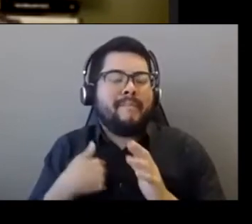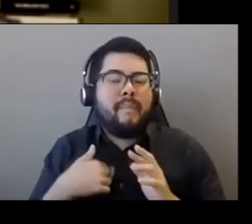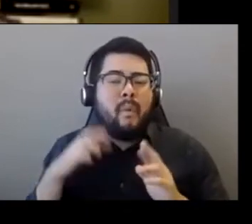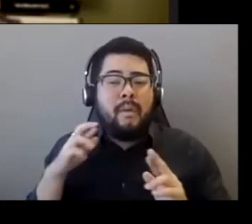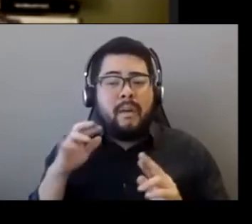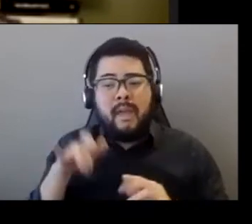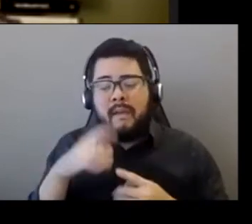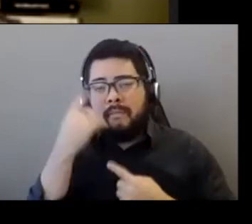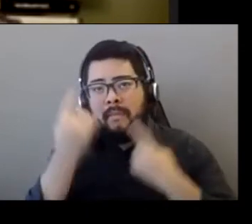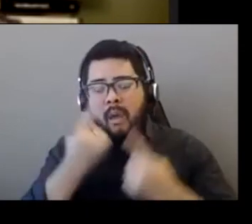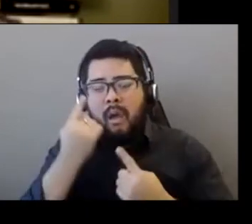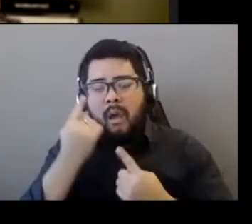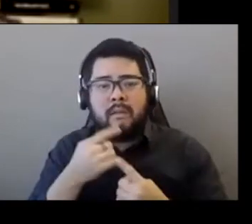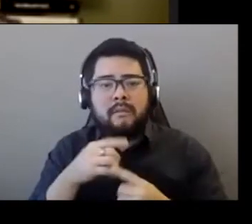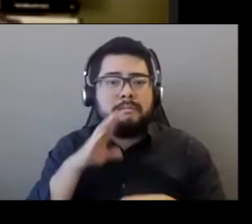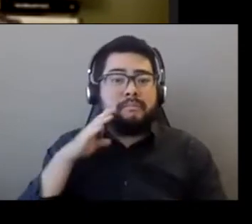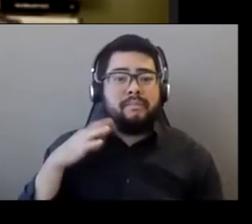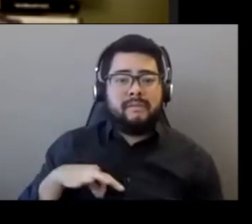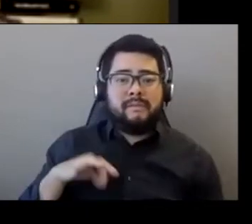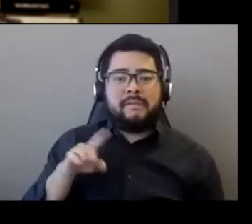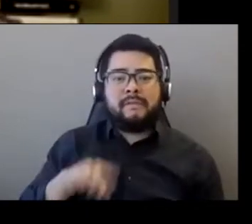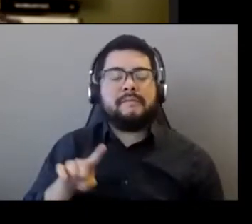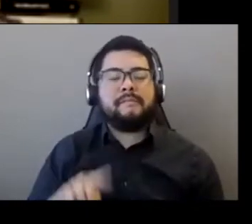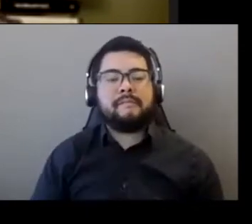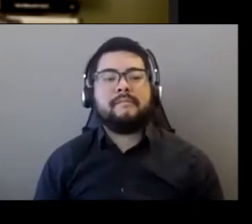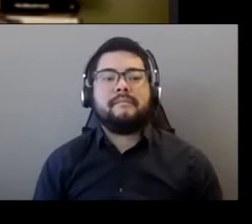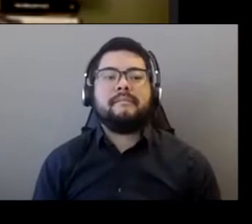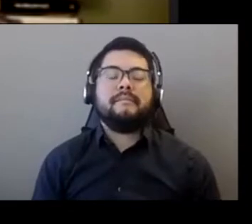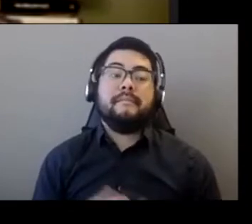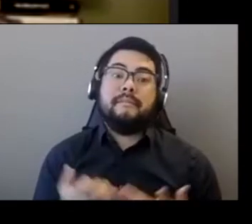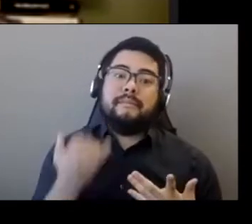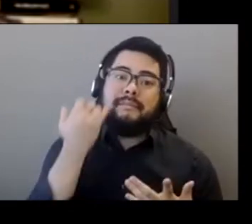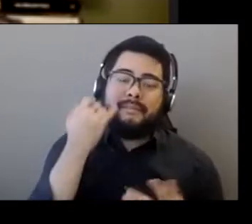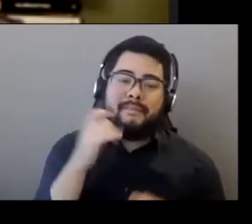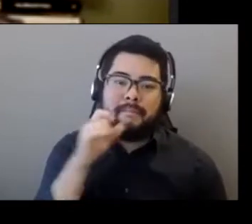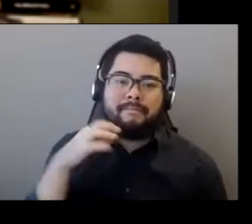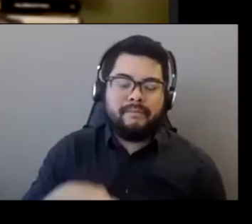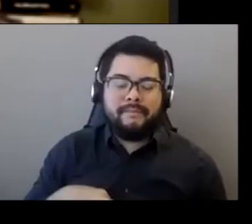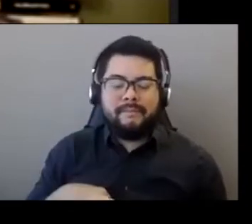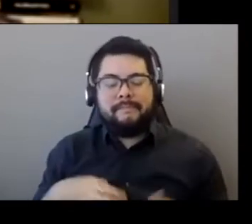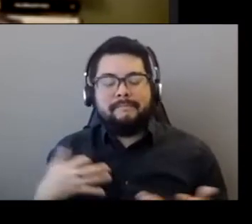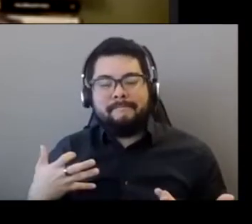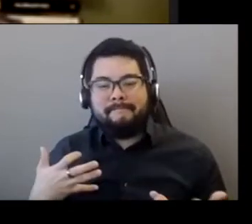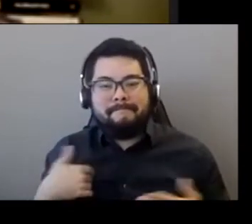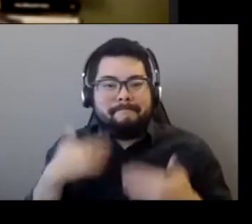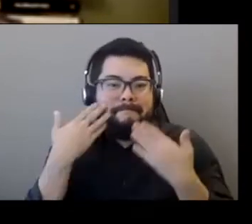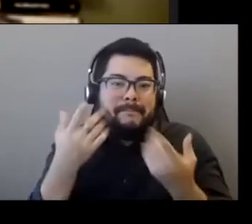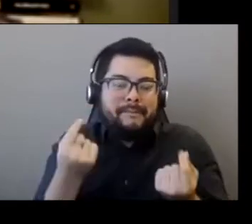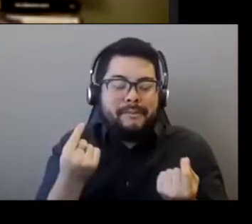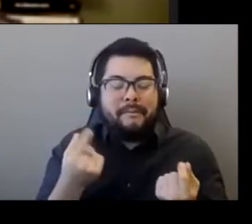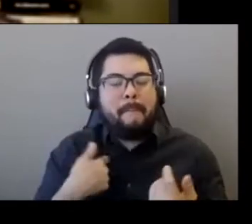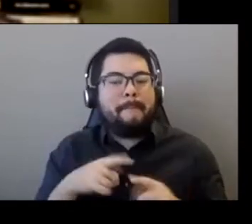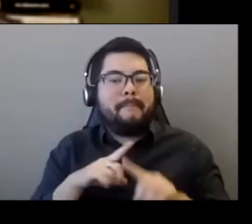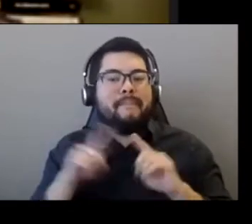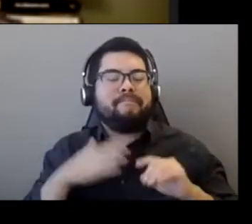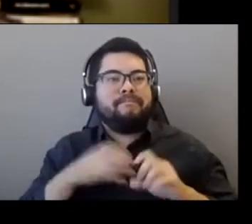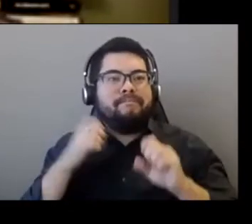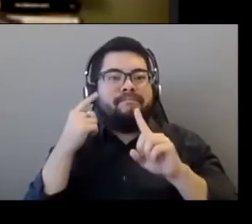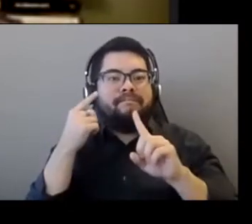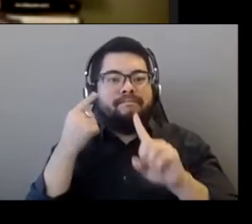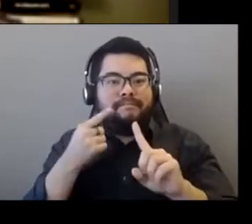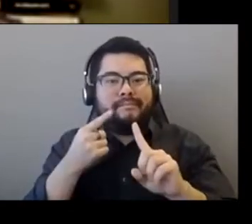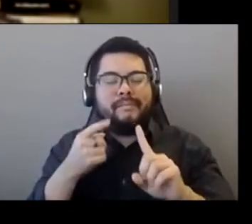Anyway, well, I can't help it if it's not, but at least I hope it is. when the